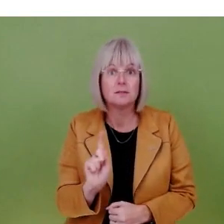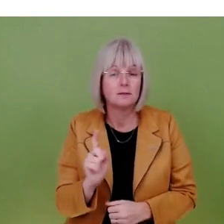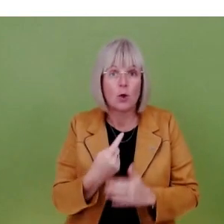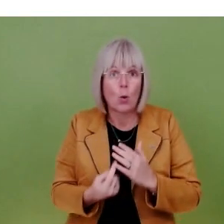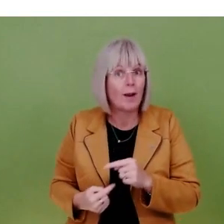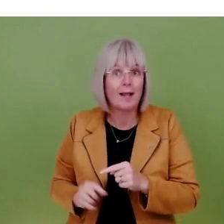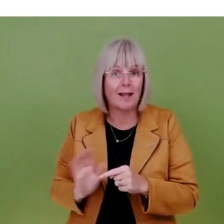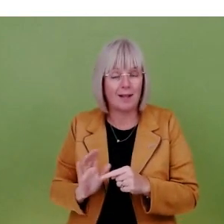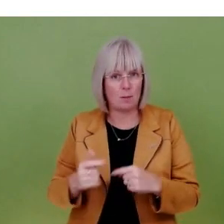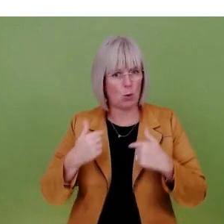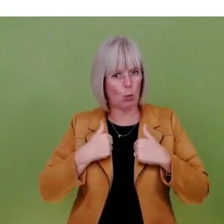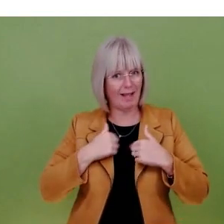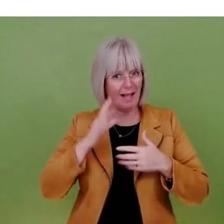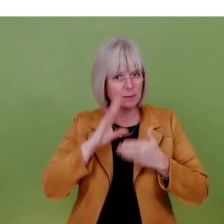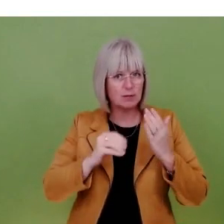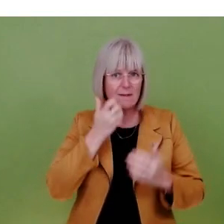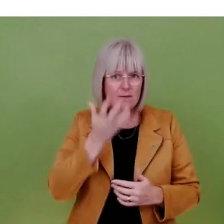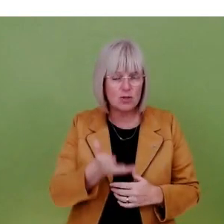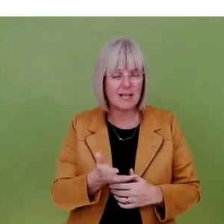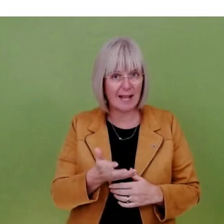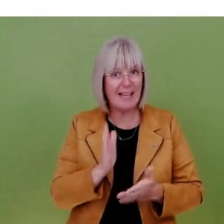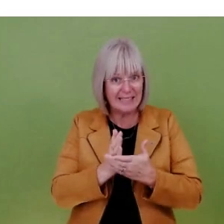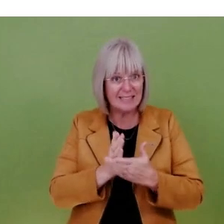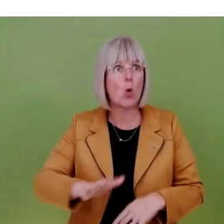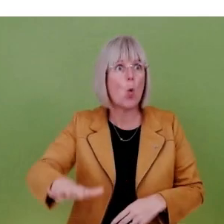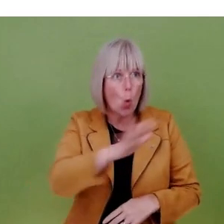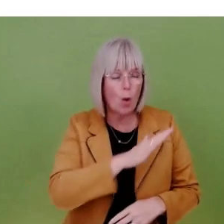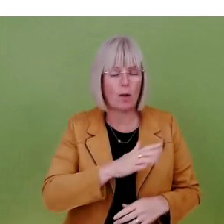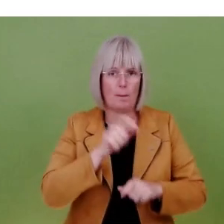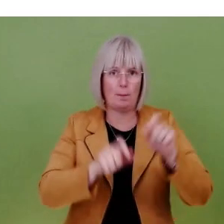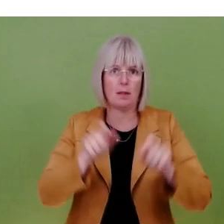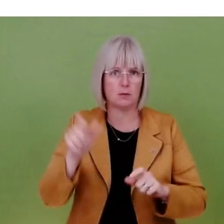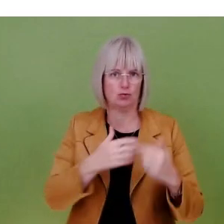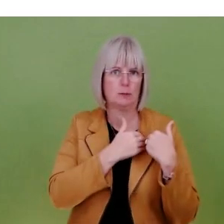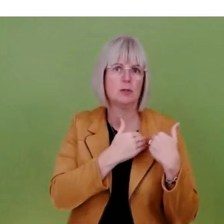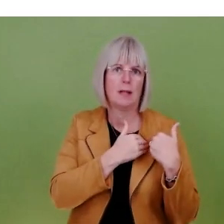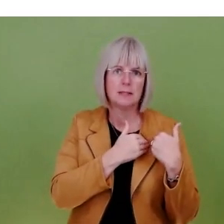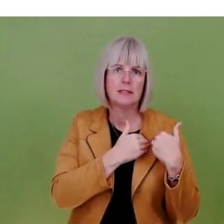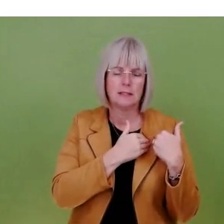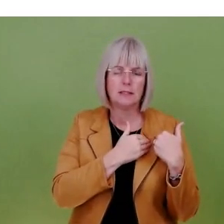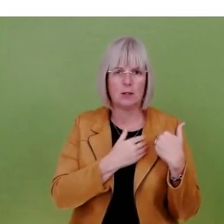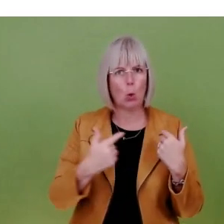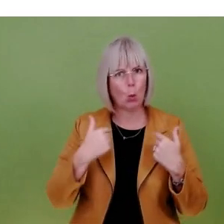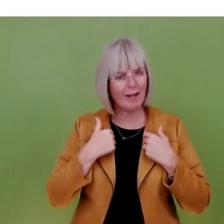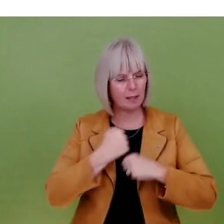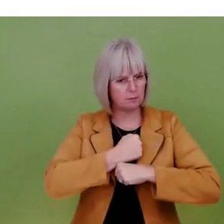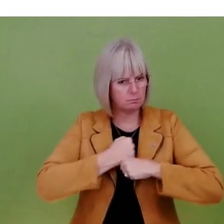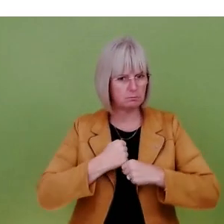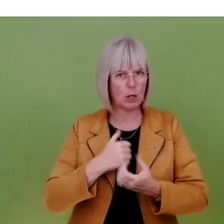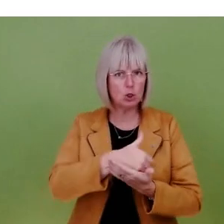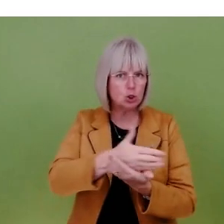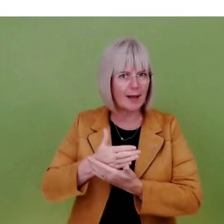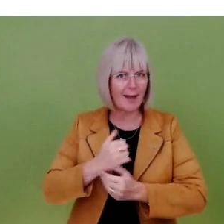daily basis, and it is everyone's responsibility. At the end of the day, we share the space in the world together.